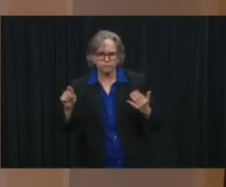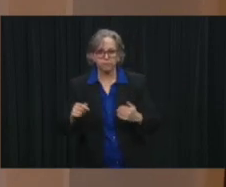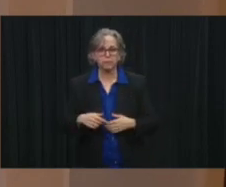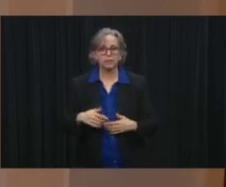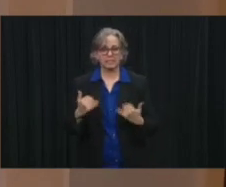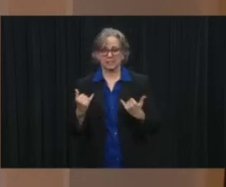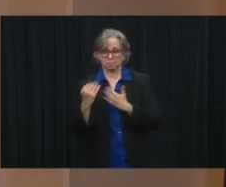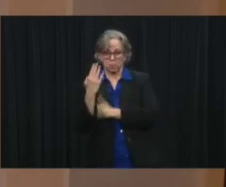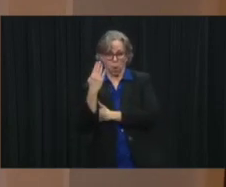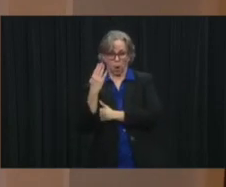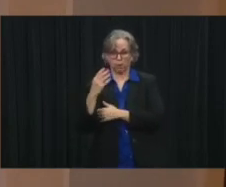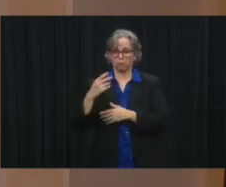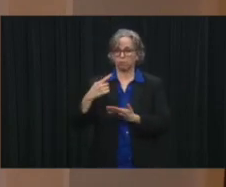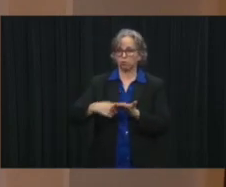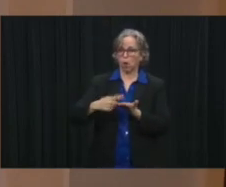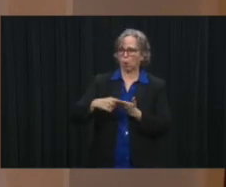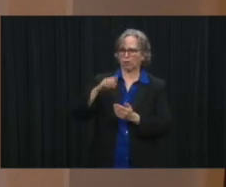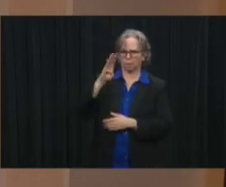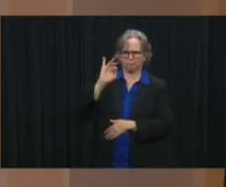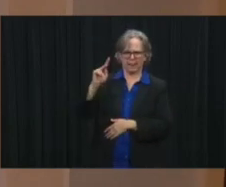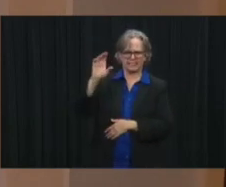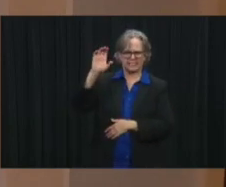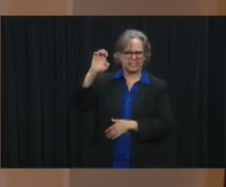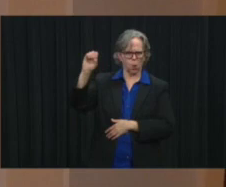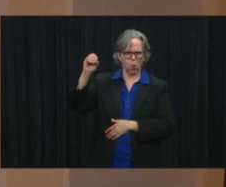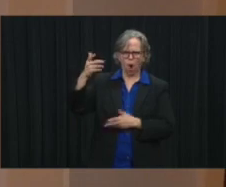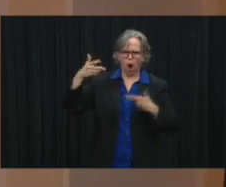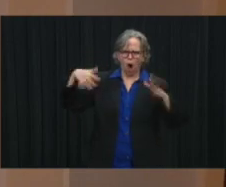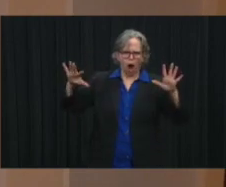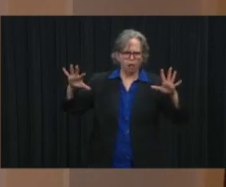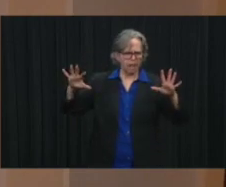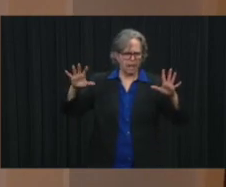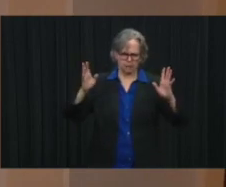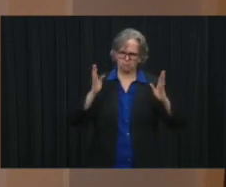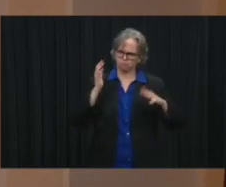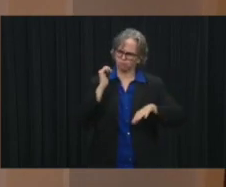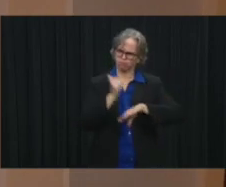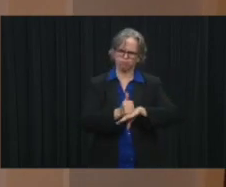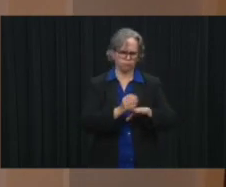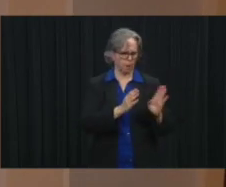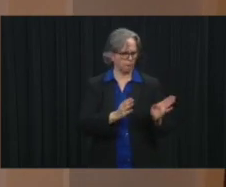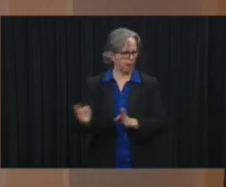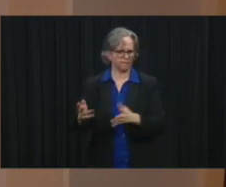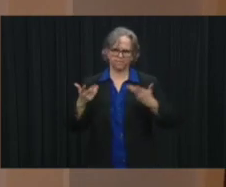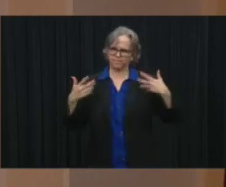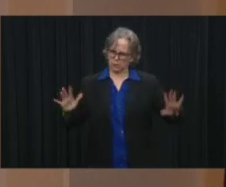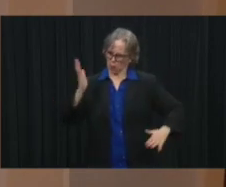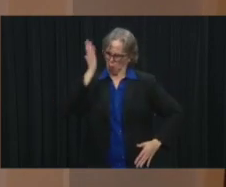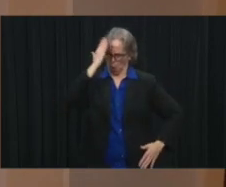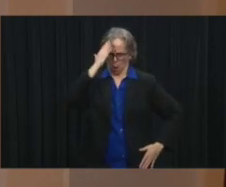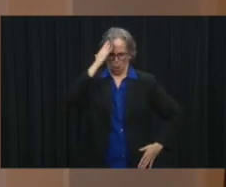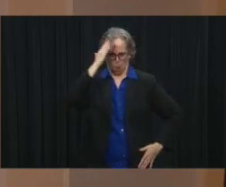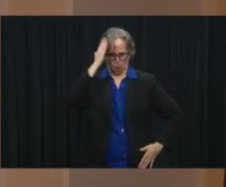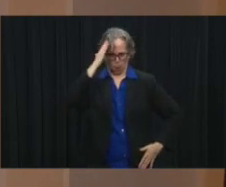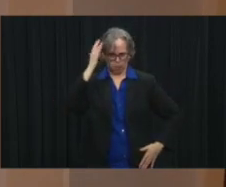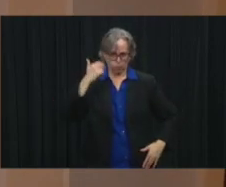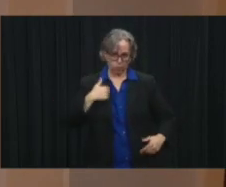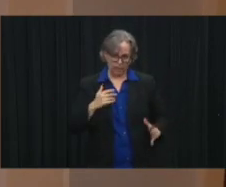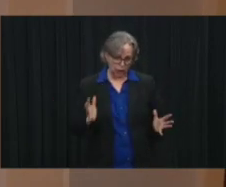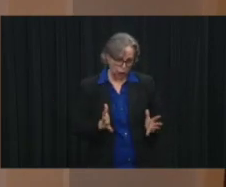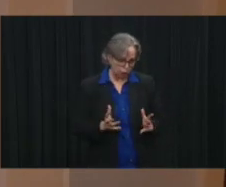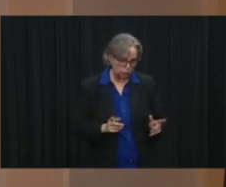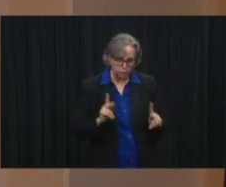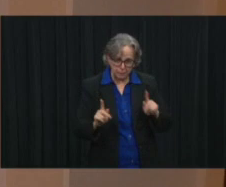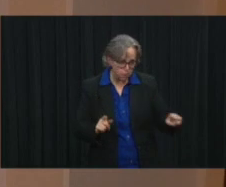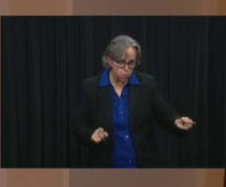avoid those problems. What they have done, and we're encouraging people to do this all across the commercial lending world, they've